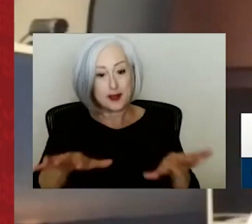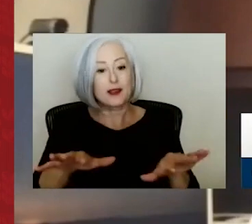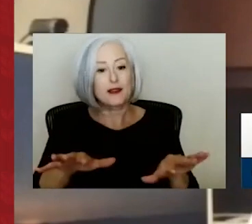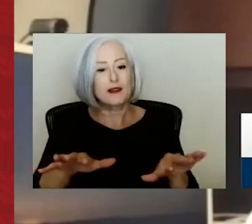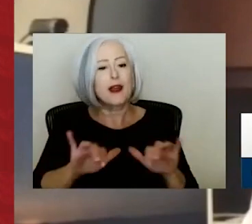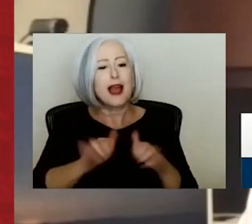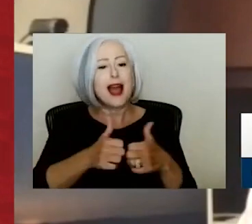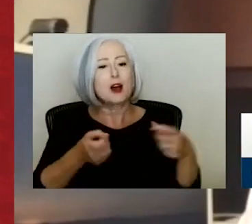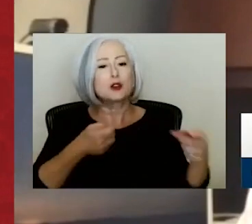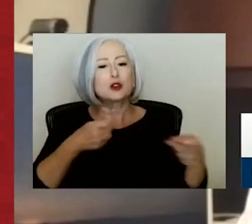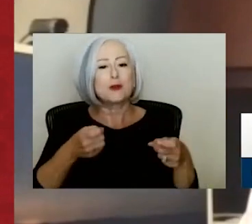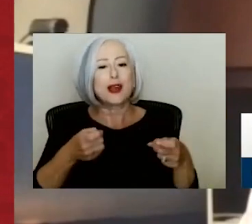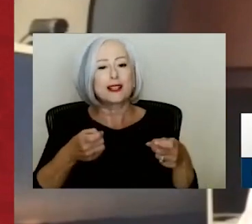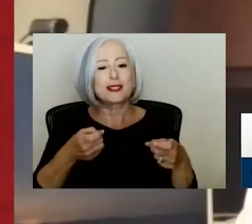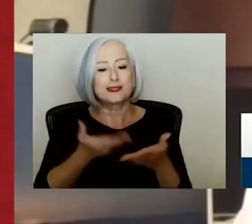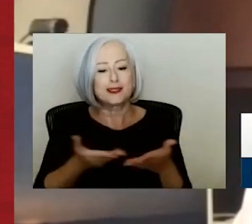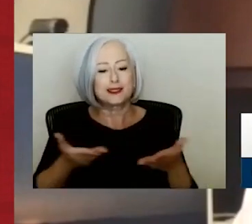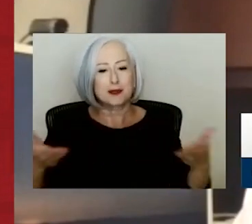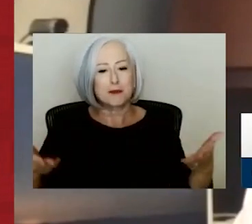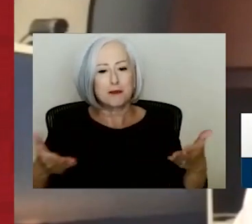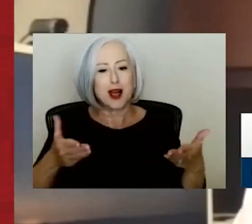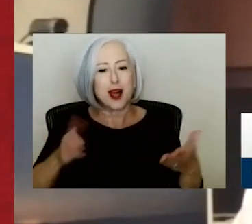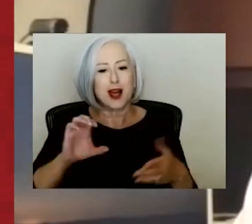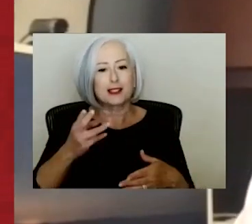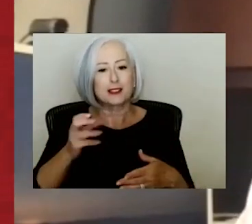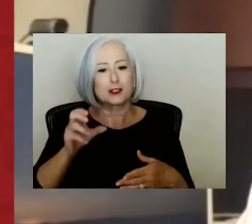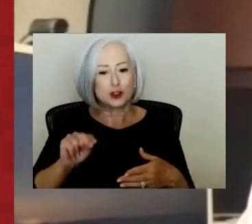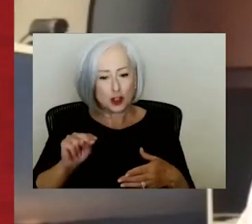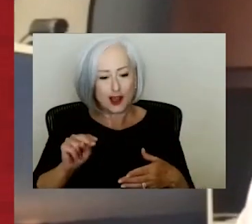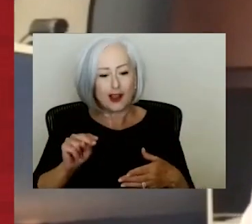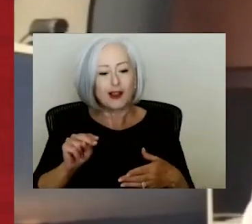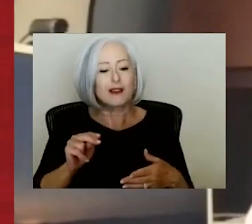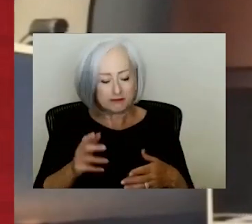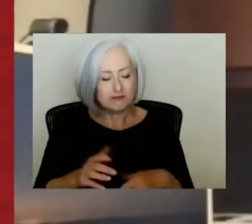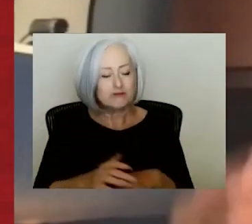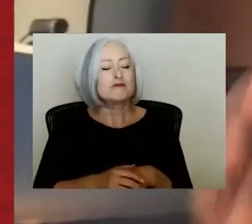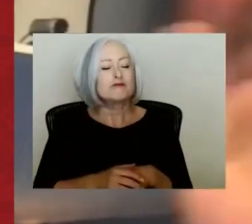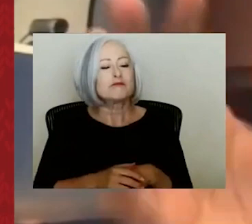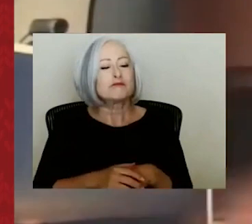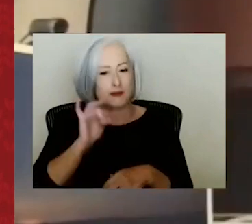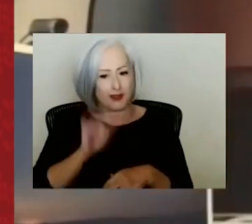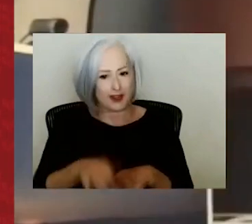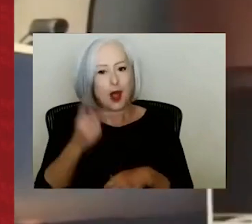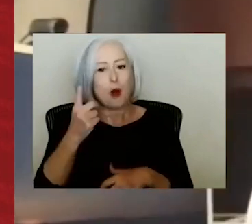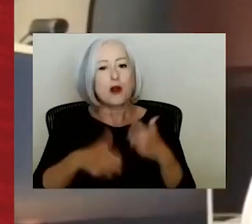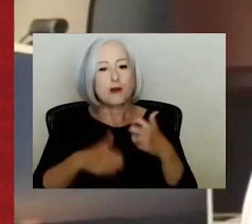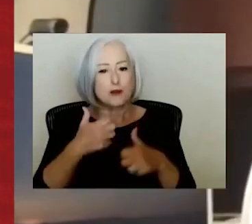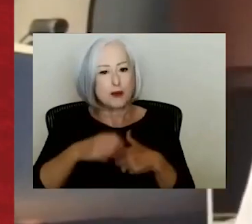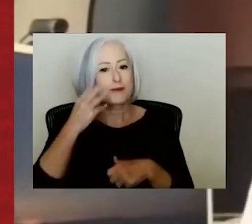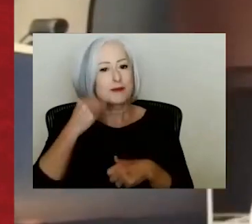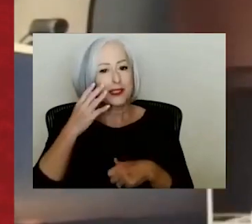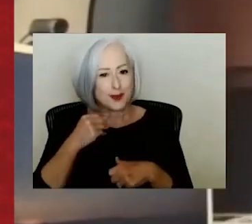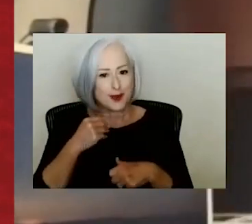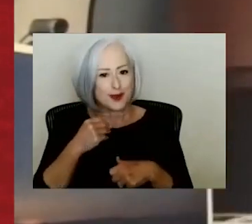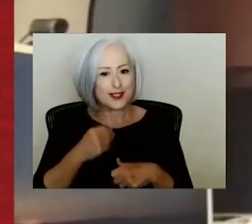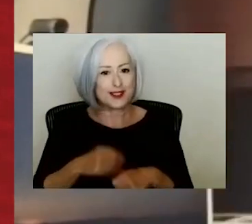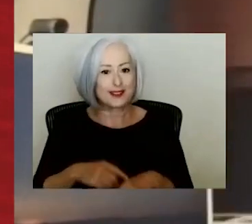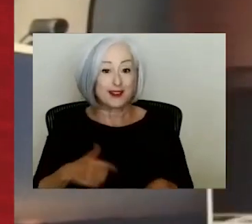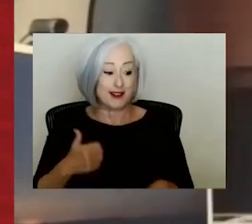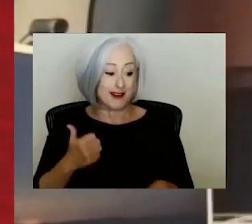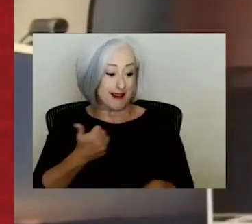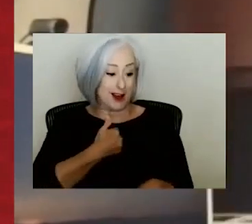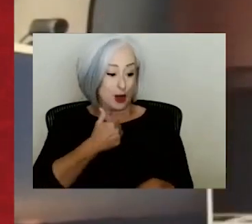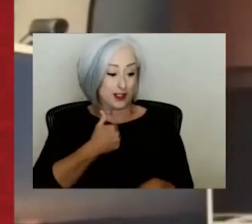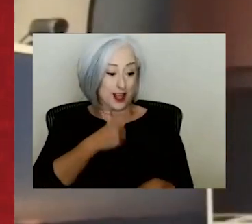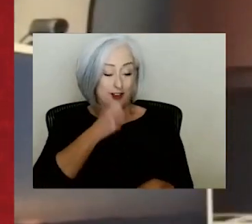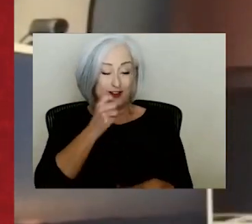issues, and this is one of them. So for us, we're at that Goldilocks size. We are not too large, we're not too